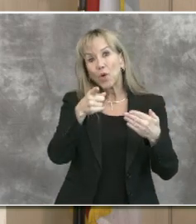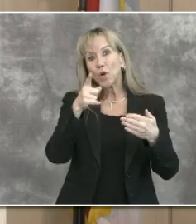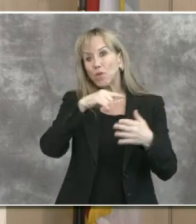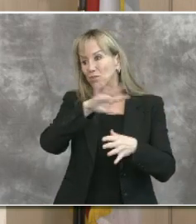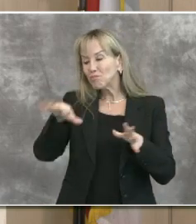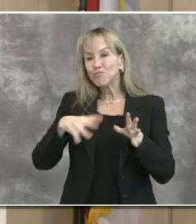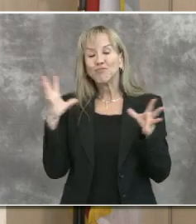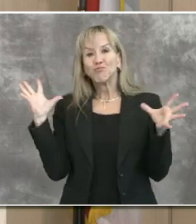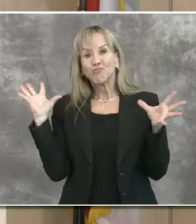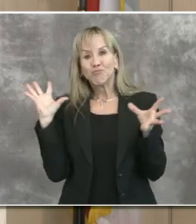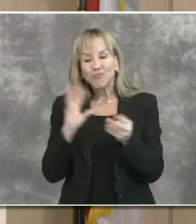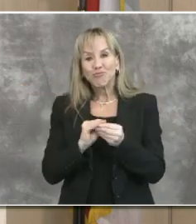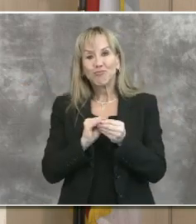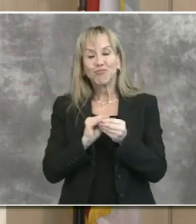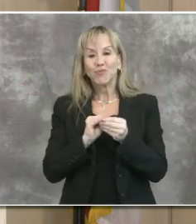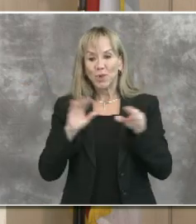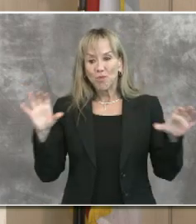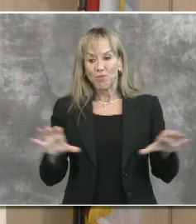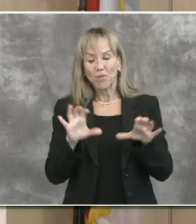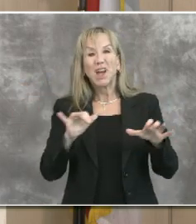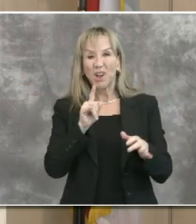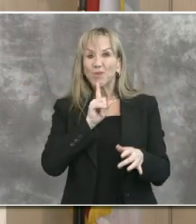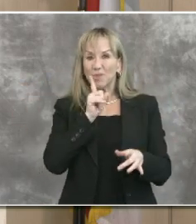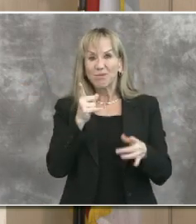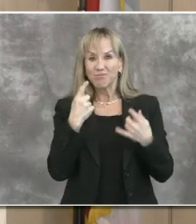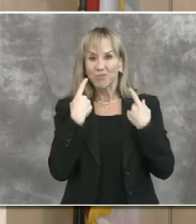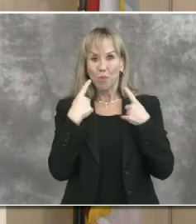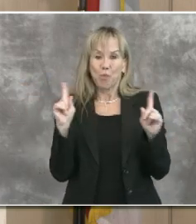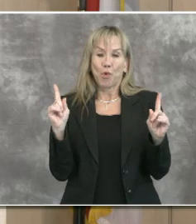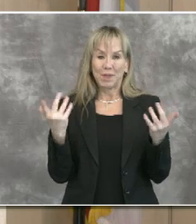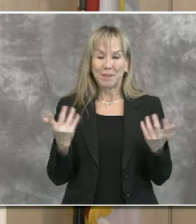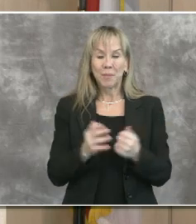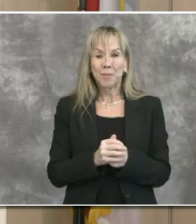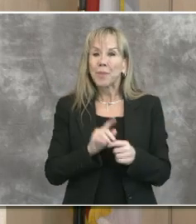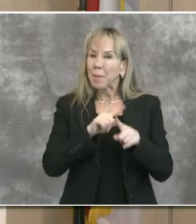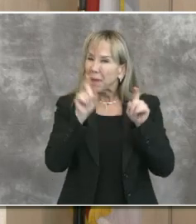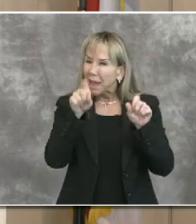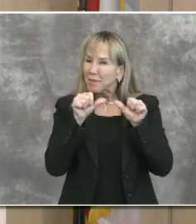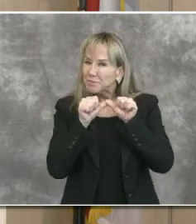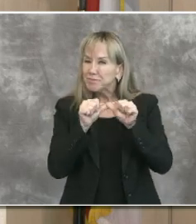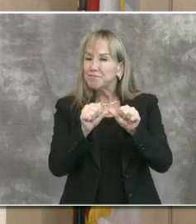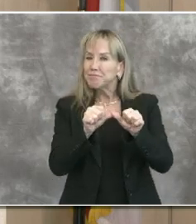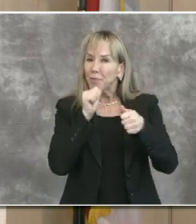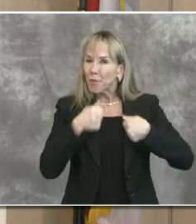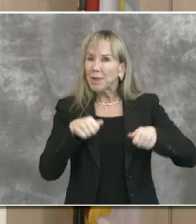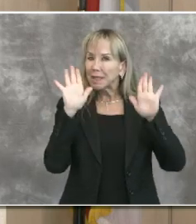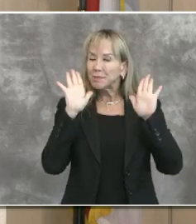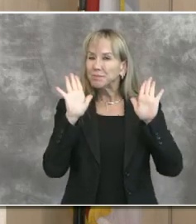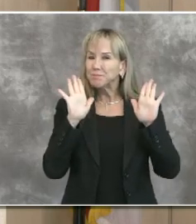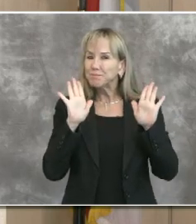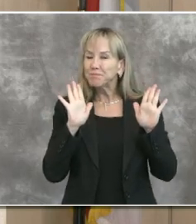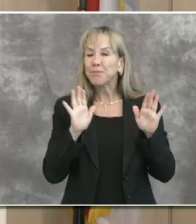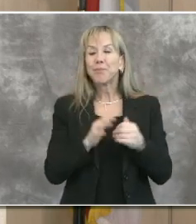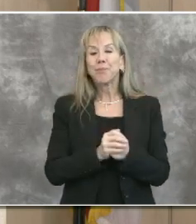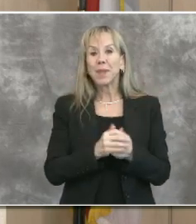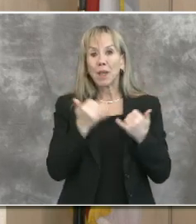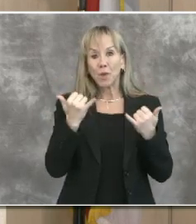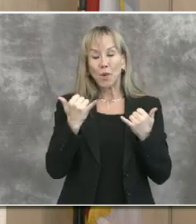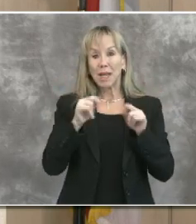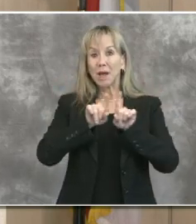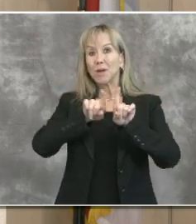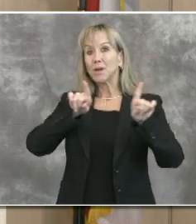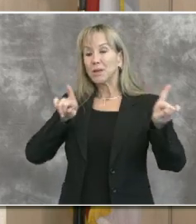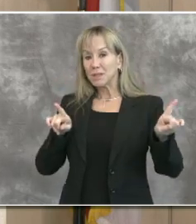collective efforts are indeed working, but we have to stay the course. So the current social